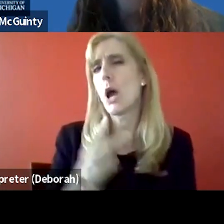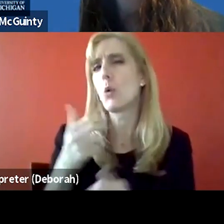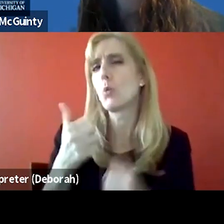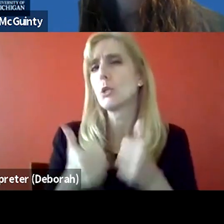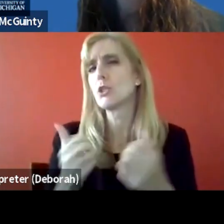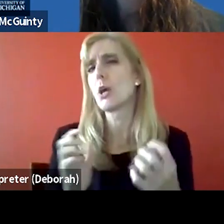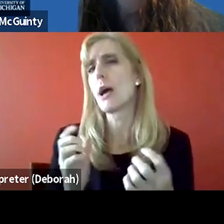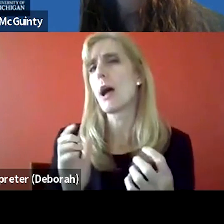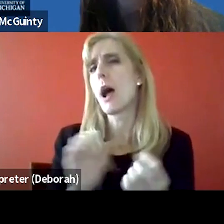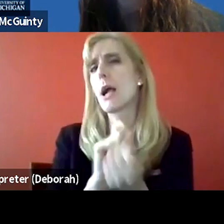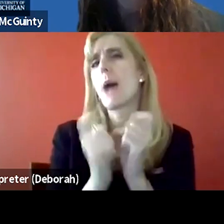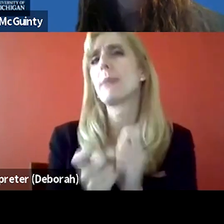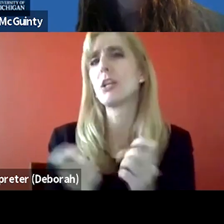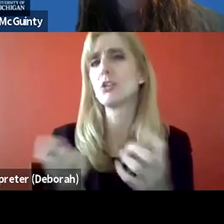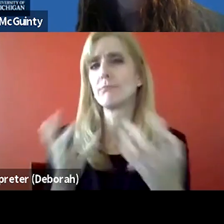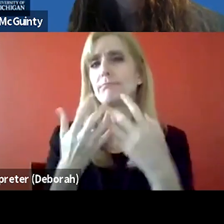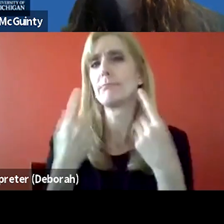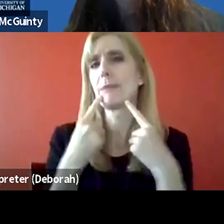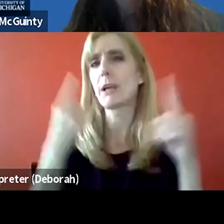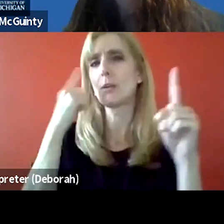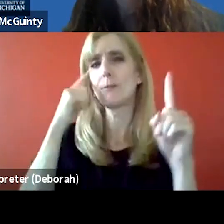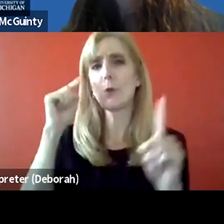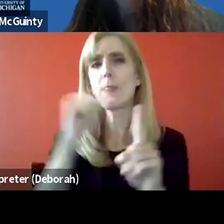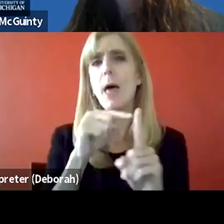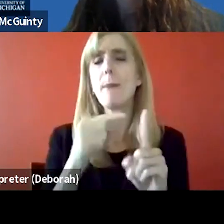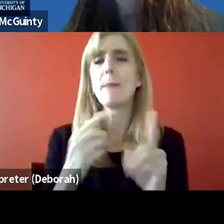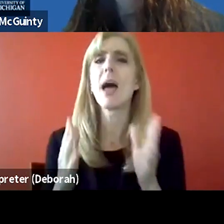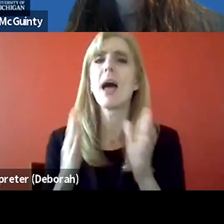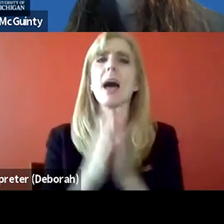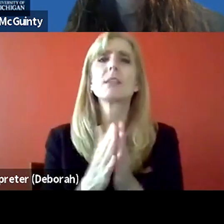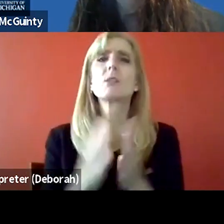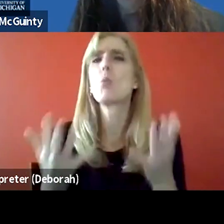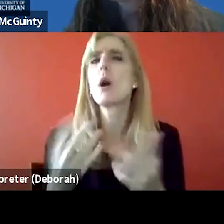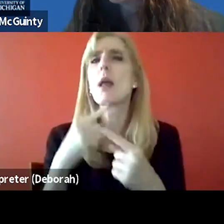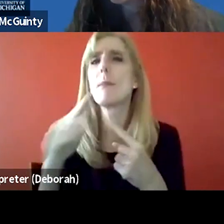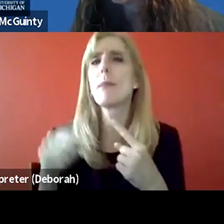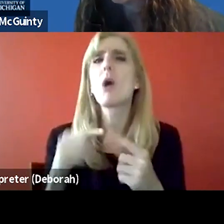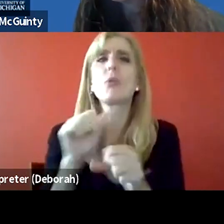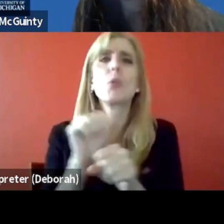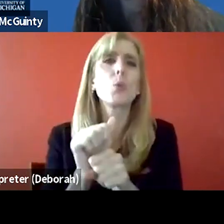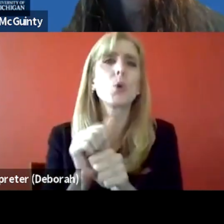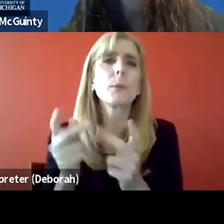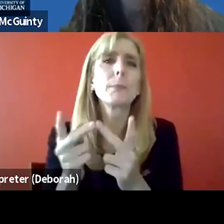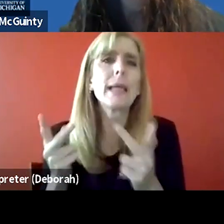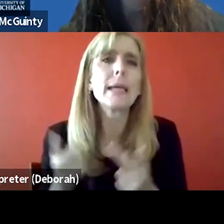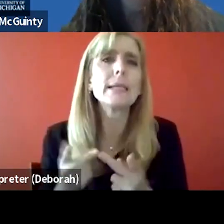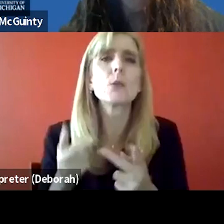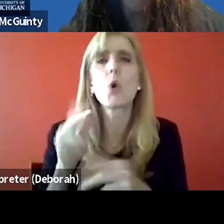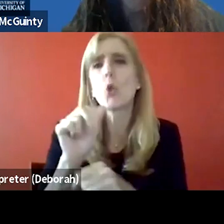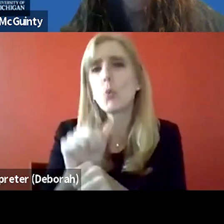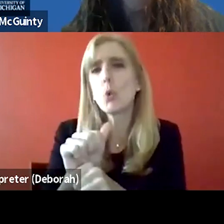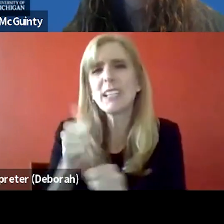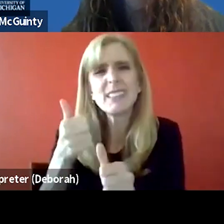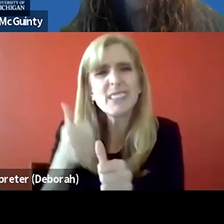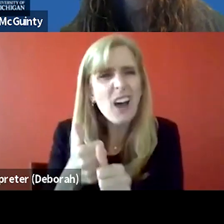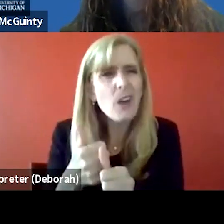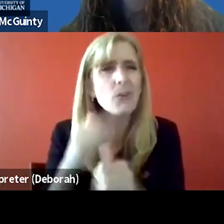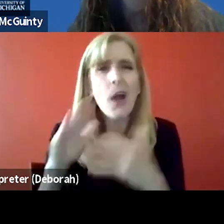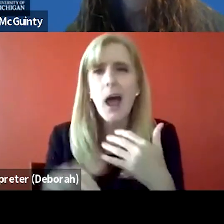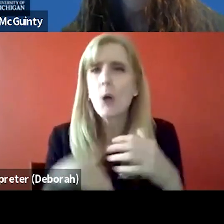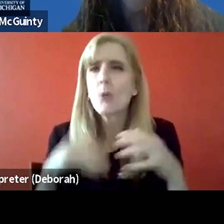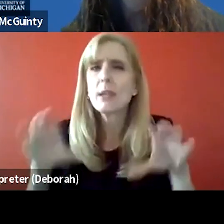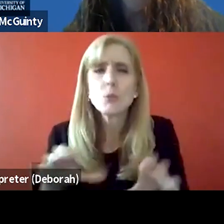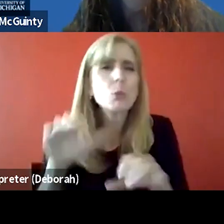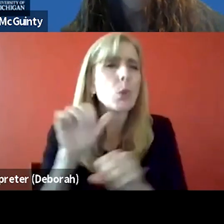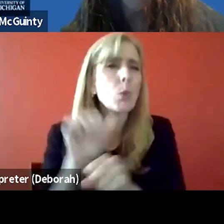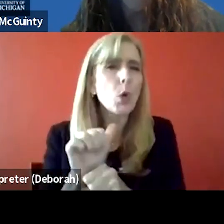them is to ask the question, what is it about the workplace or the work itself or the way the work is done? What